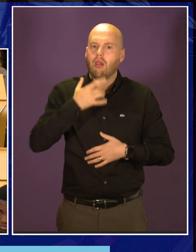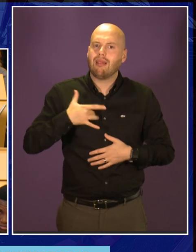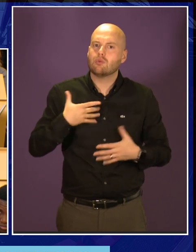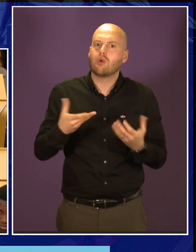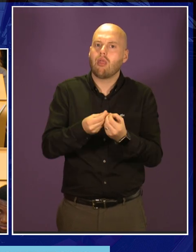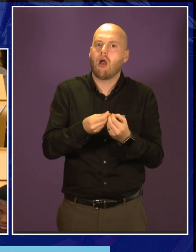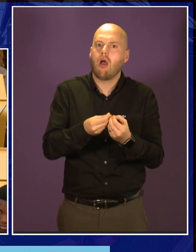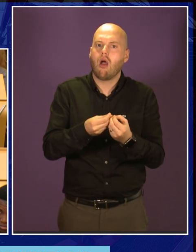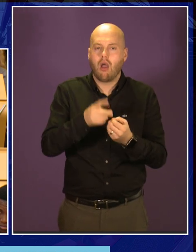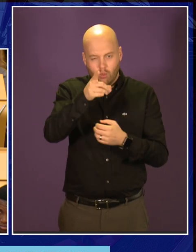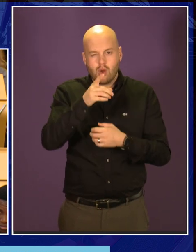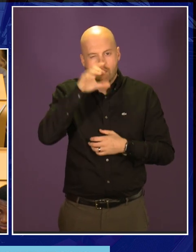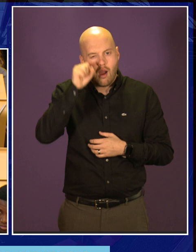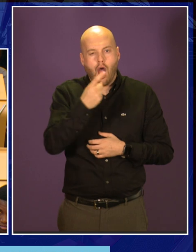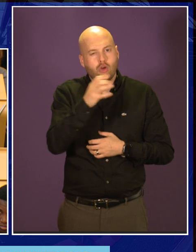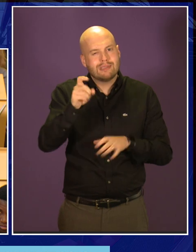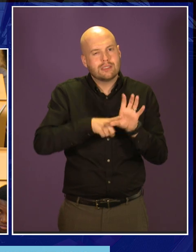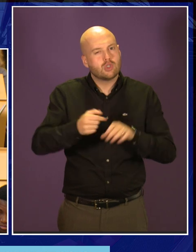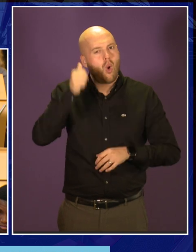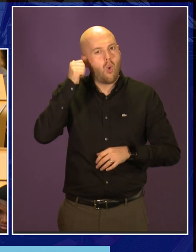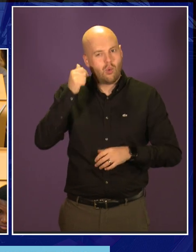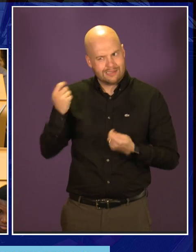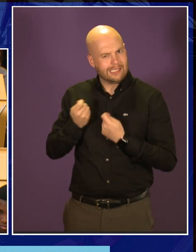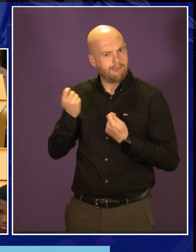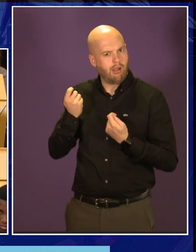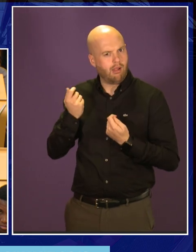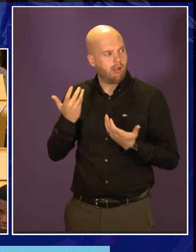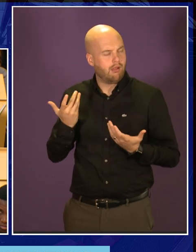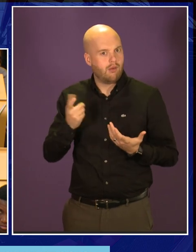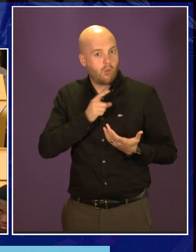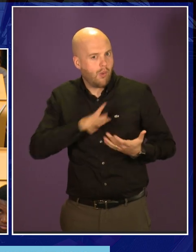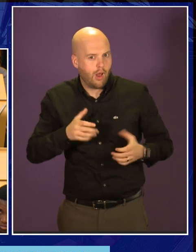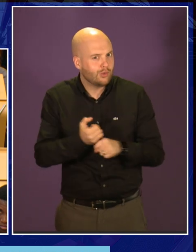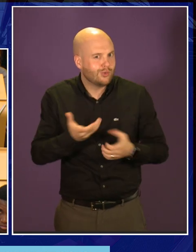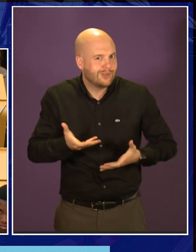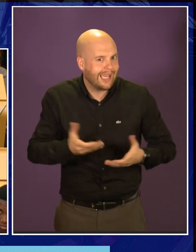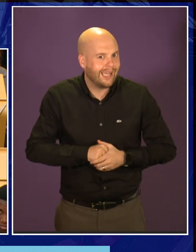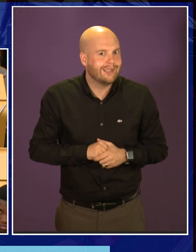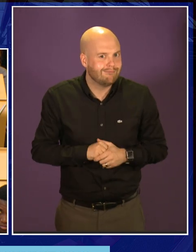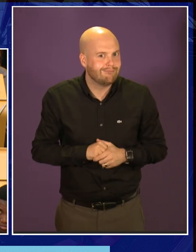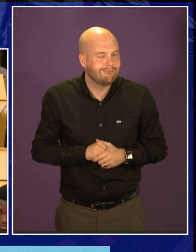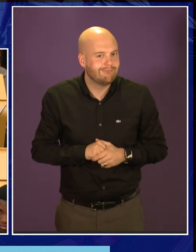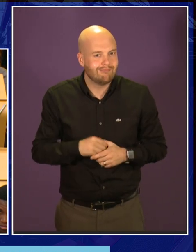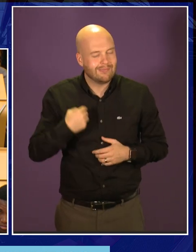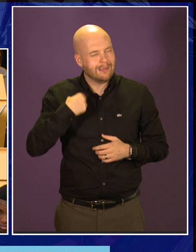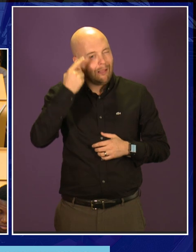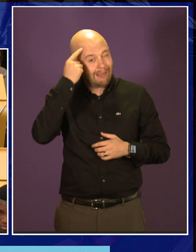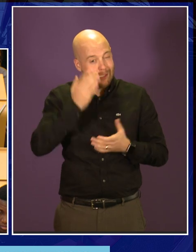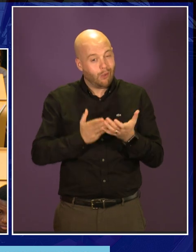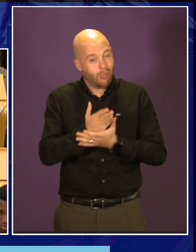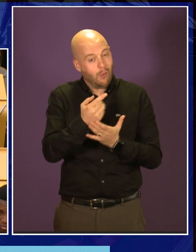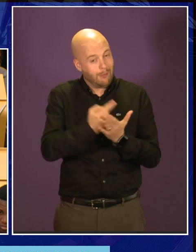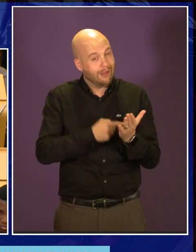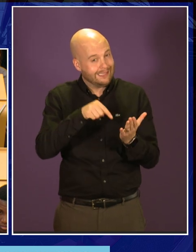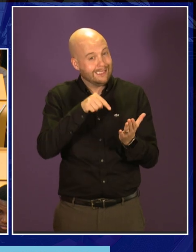all the cultural values and practices, why can't we do it today? I think it's because we are wrong somewhere, our policies are wrong somewhere. It